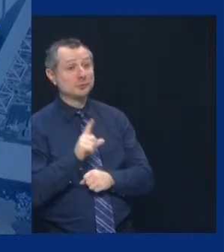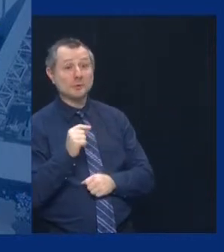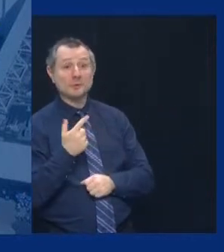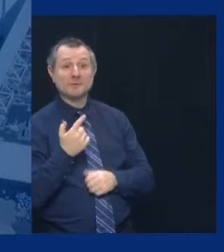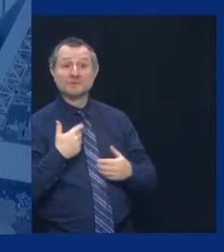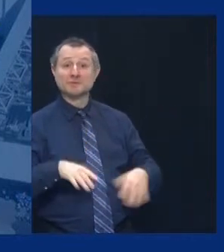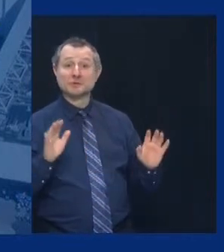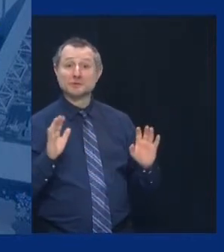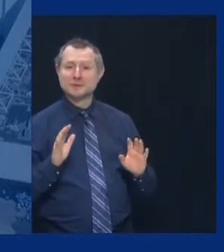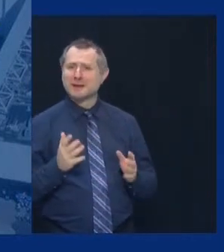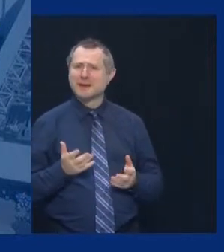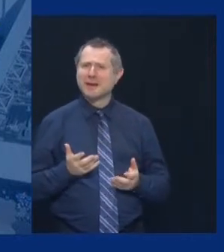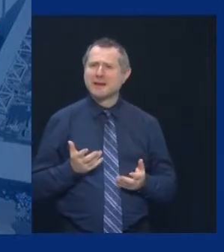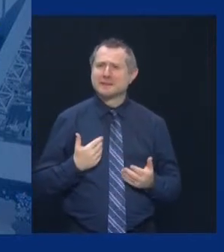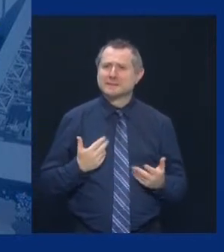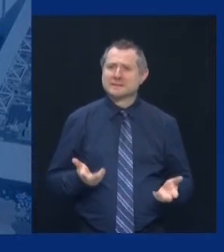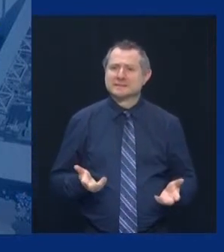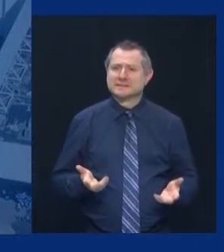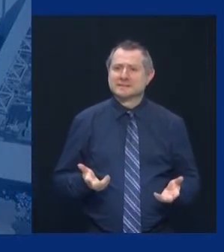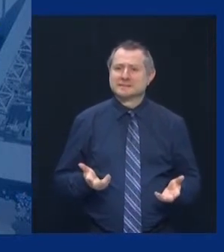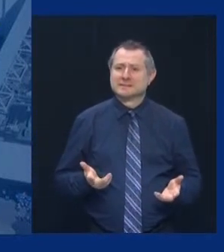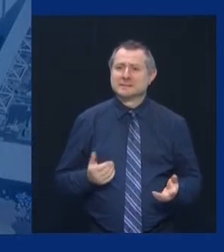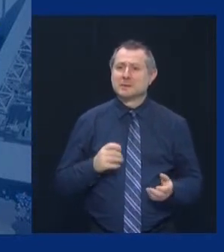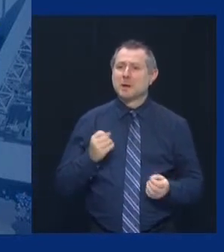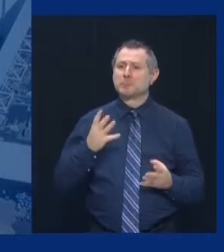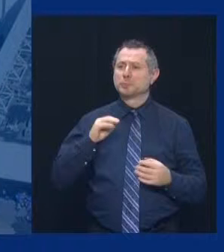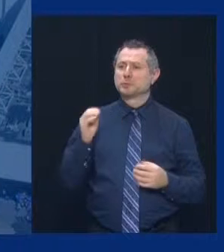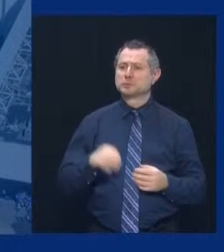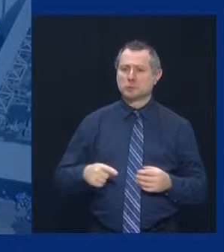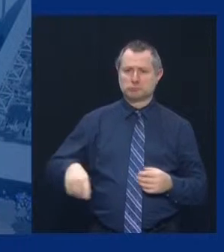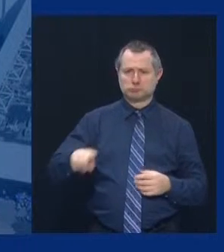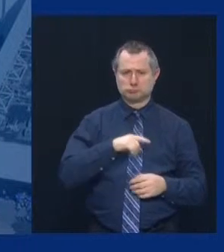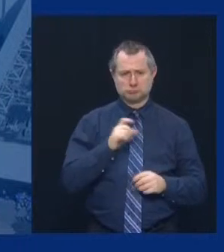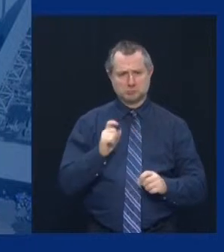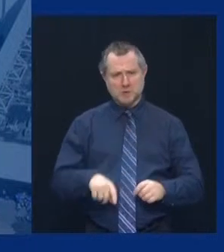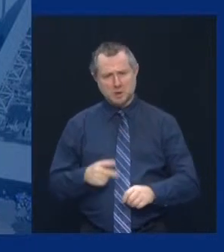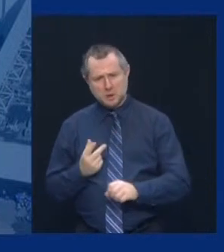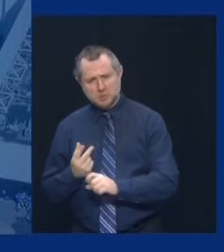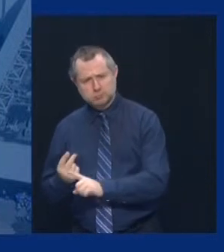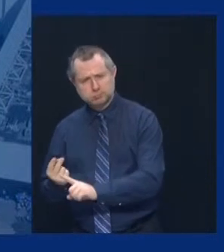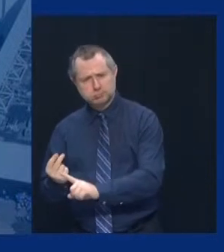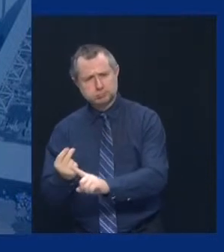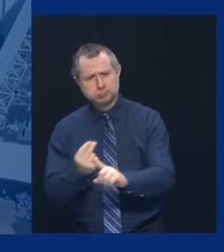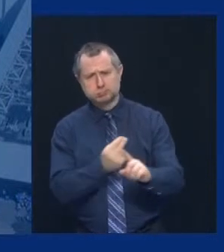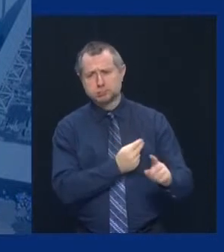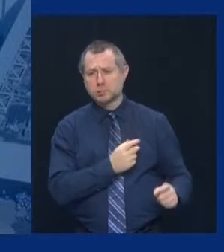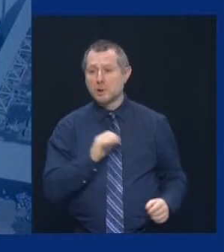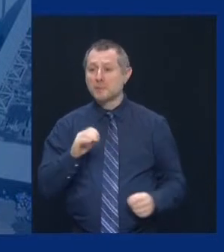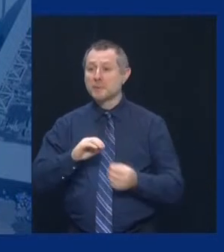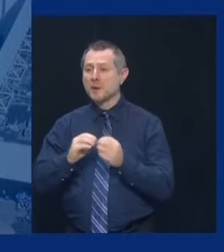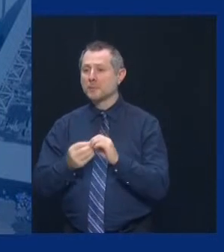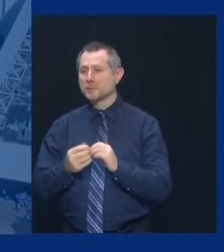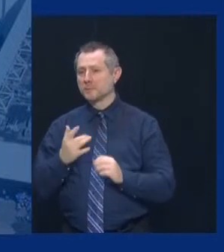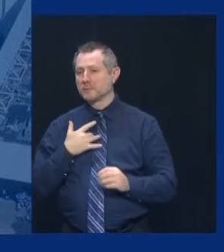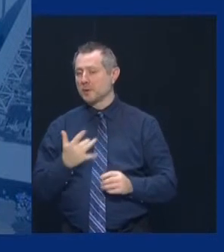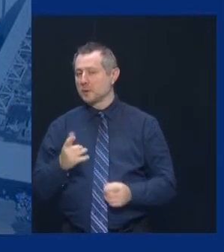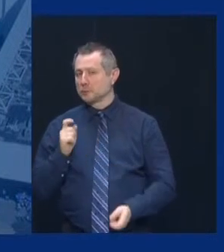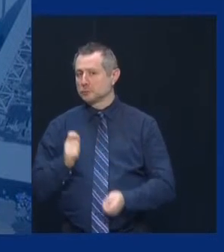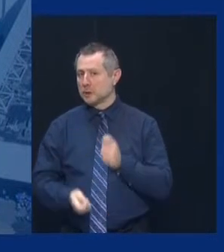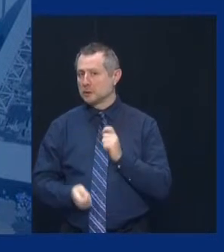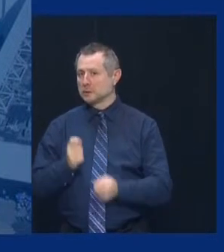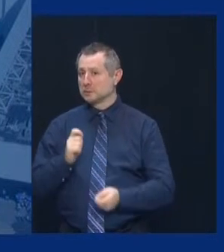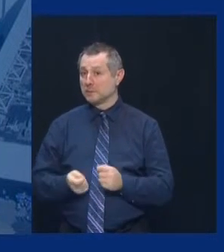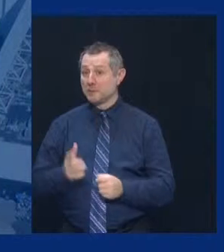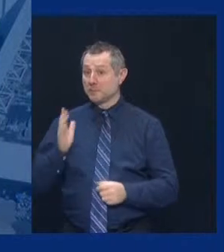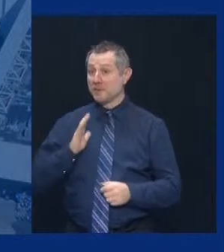the percentage of the population that has to be vaccinated keeps changing also. It started